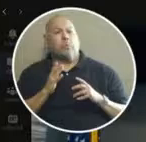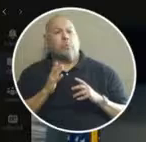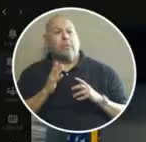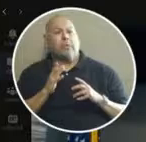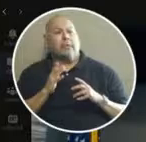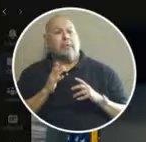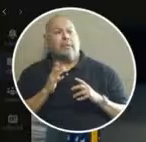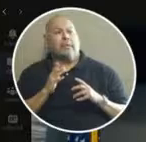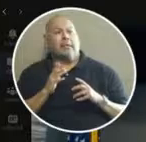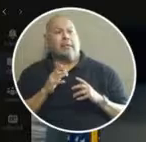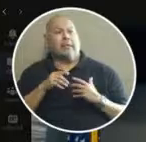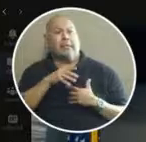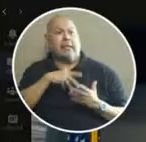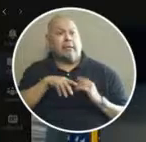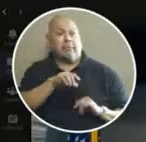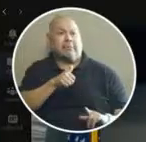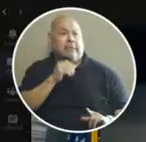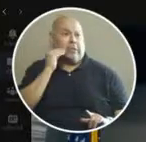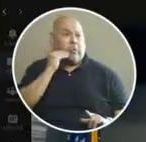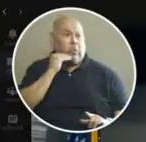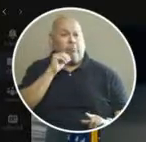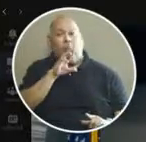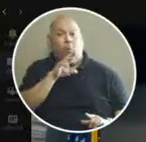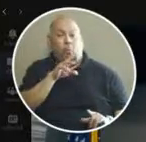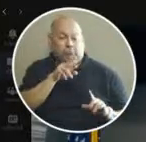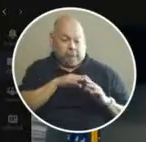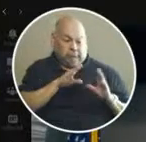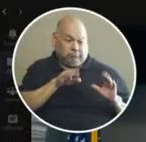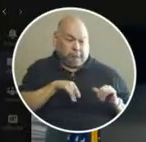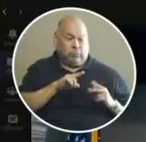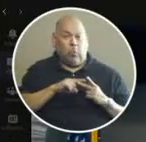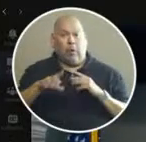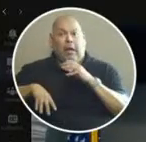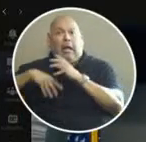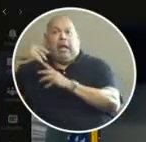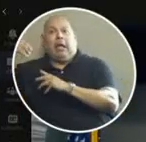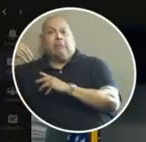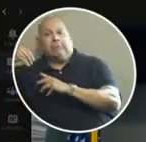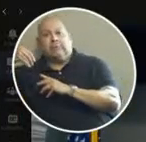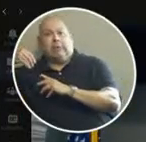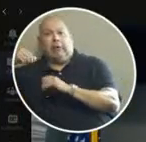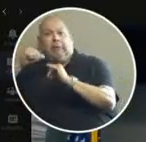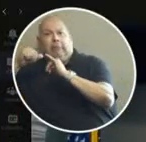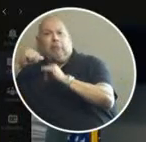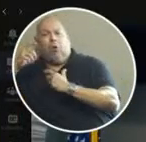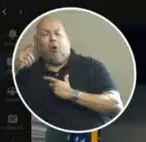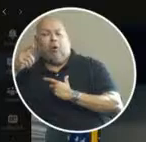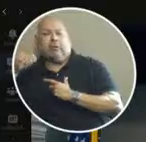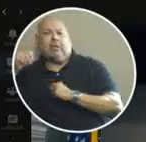out with 10 at home versus in the public realm?